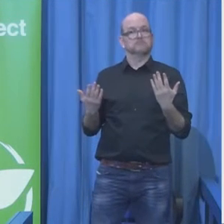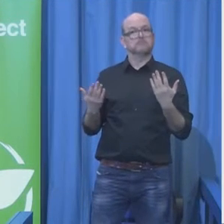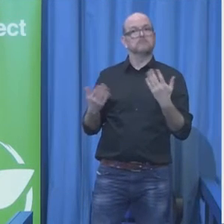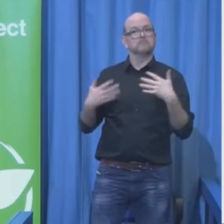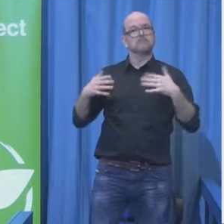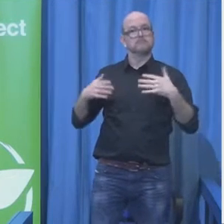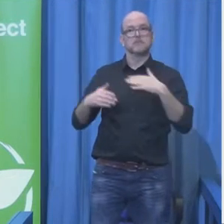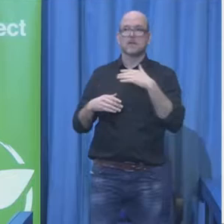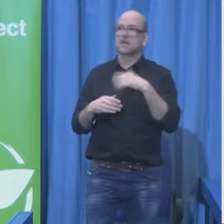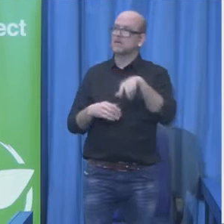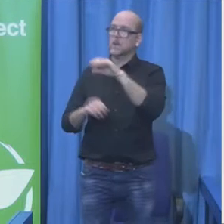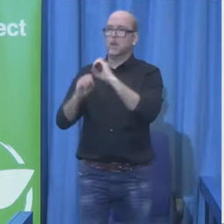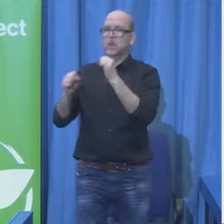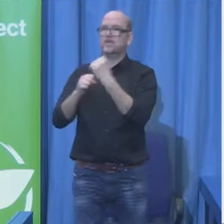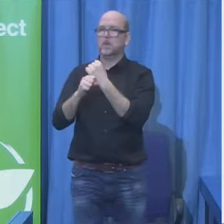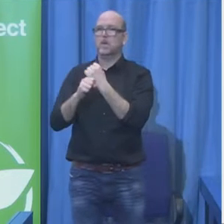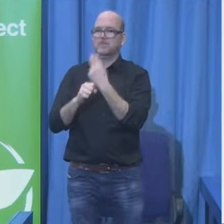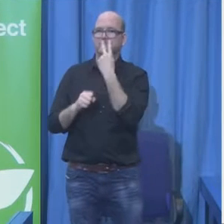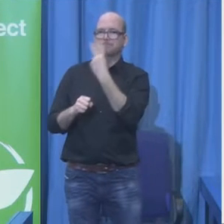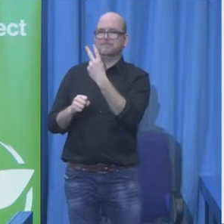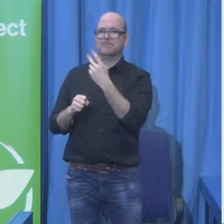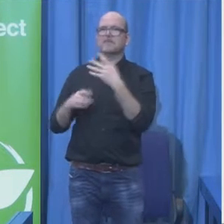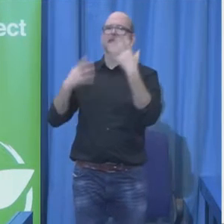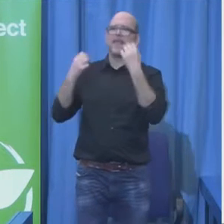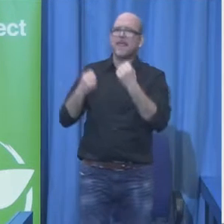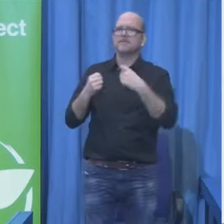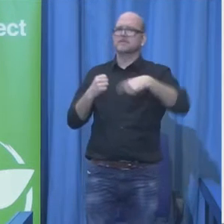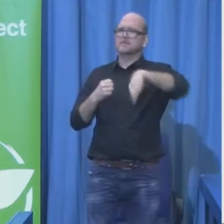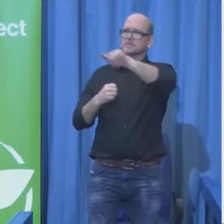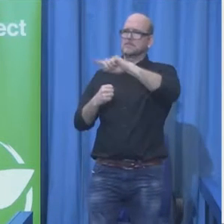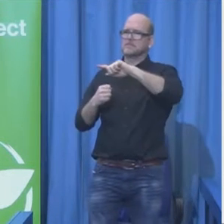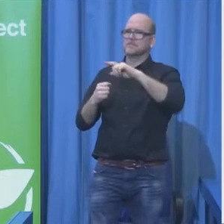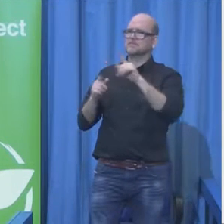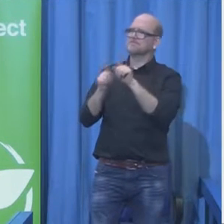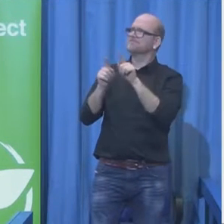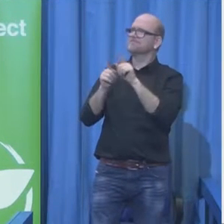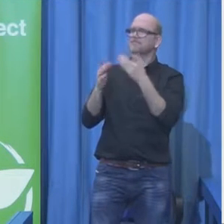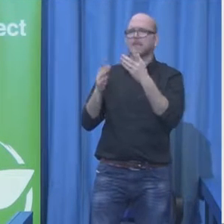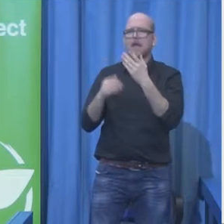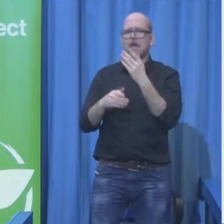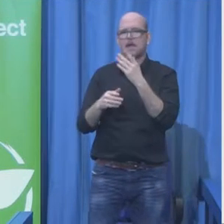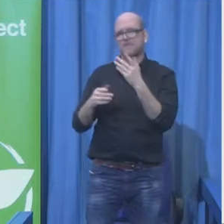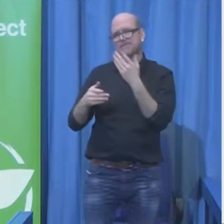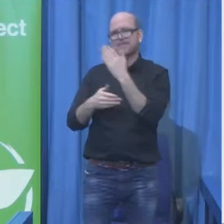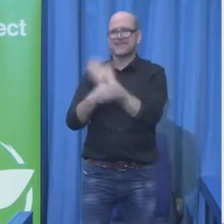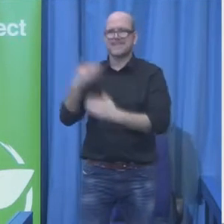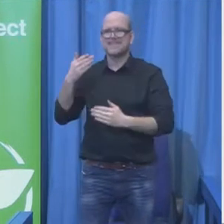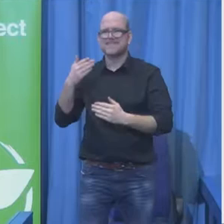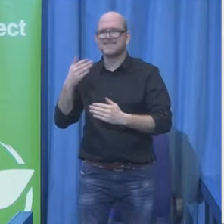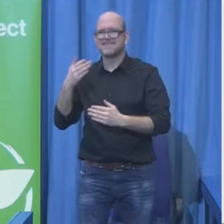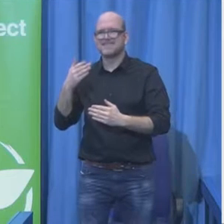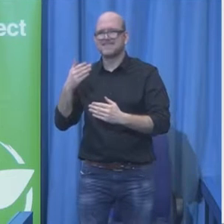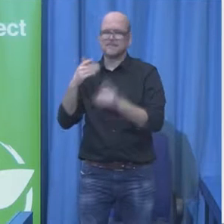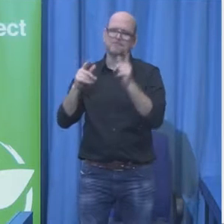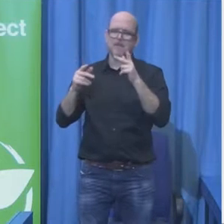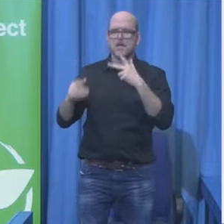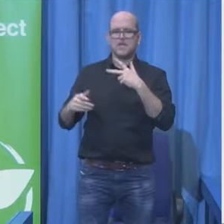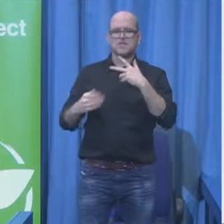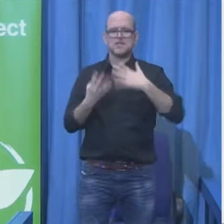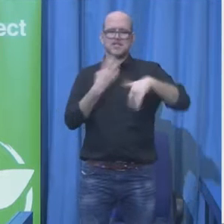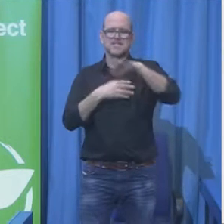or zero safety net. And that creates the cycle. So these are the challenges. And this is